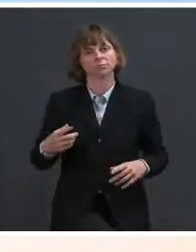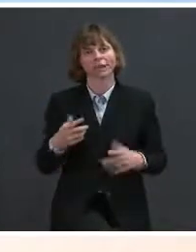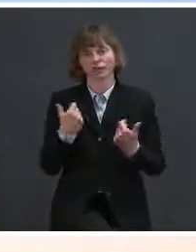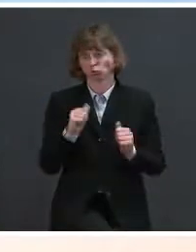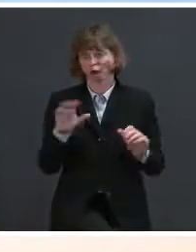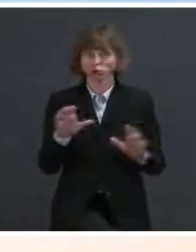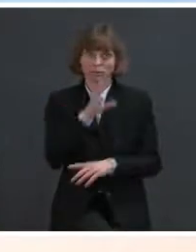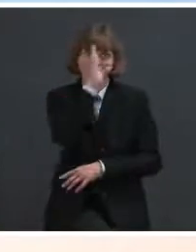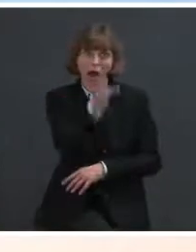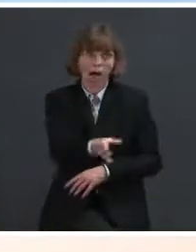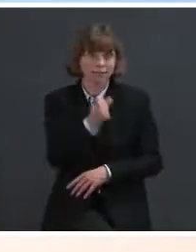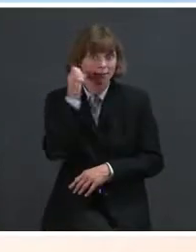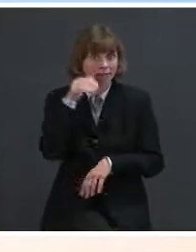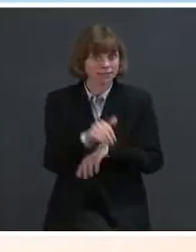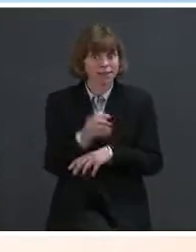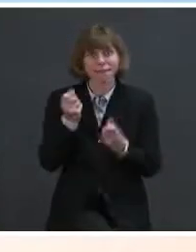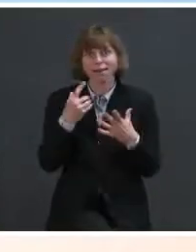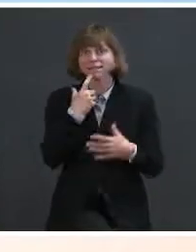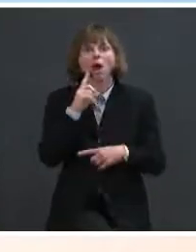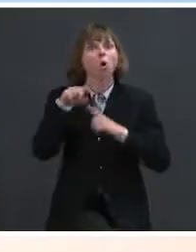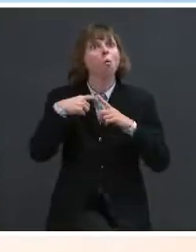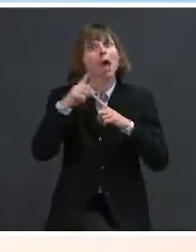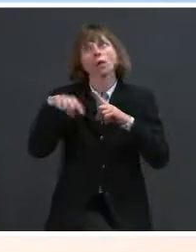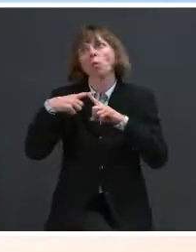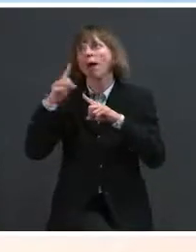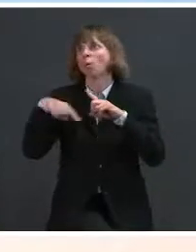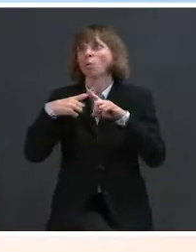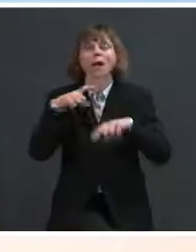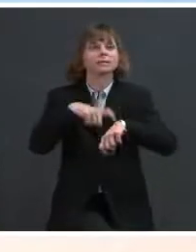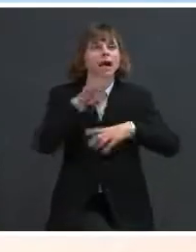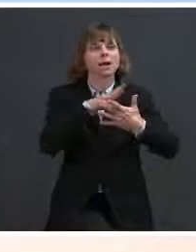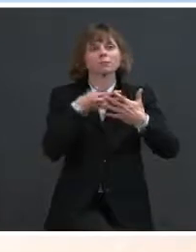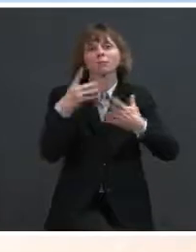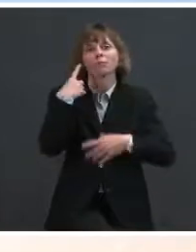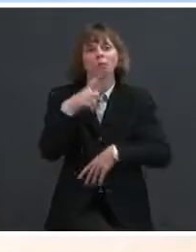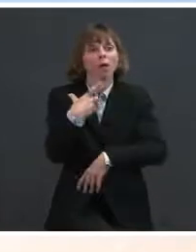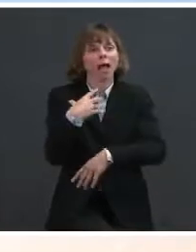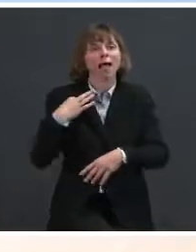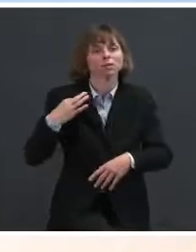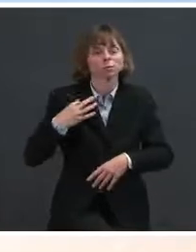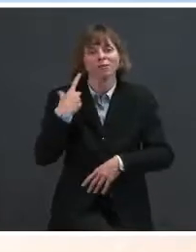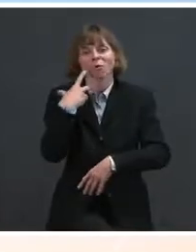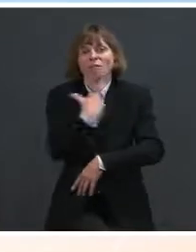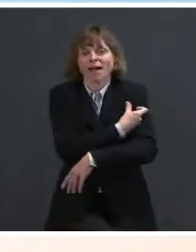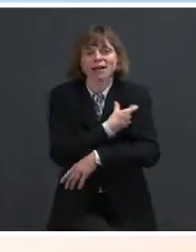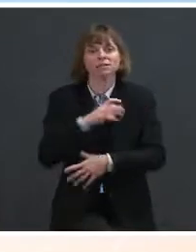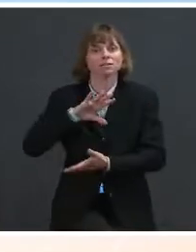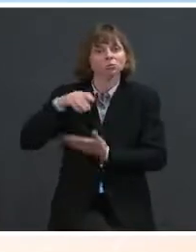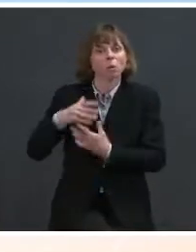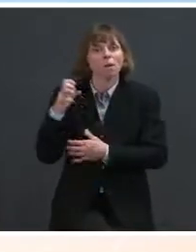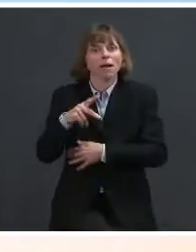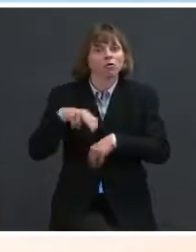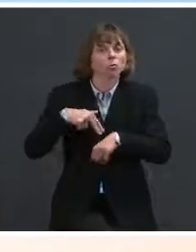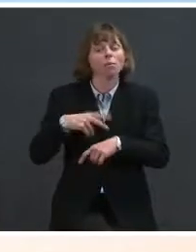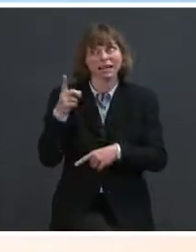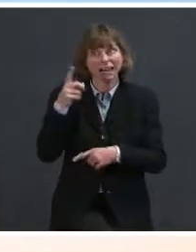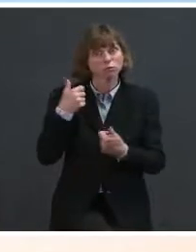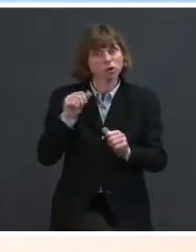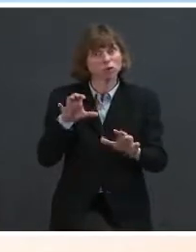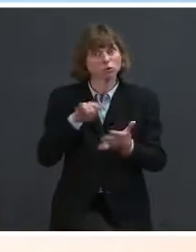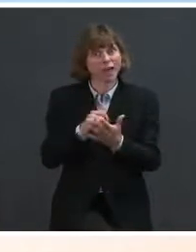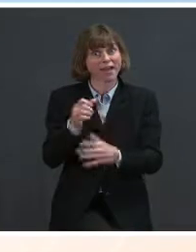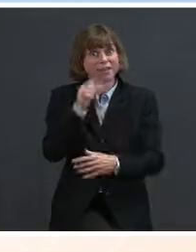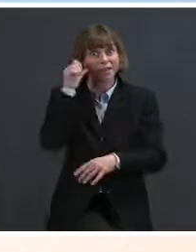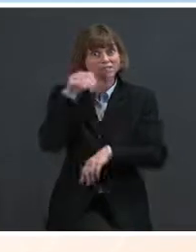eligibility, a timeline for vaccine supply, and a timeline for back to normal, and he was venturing to do that last night. Okay, and one follow-up